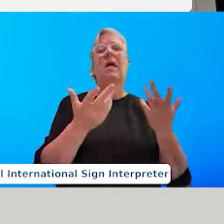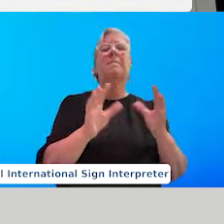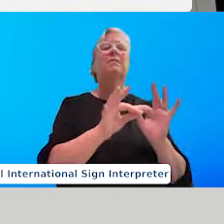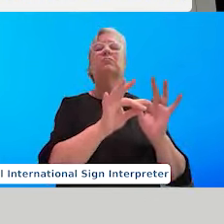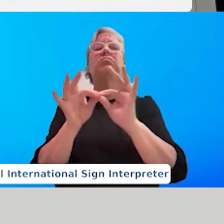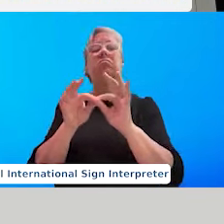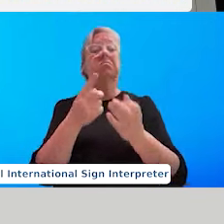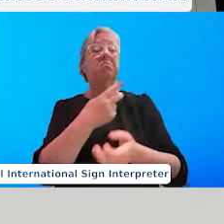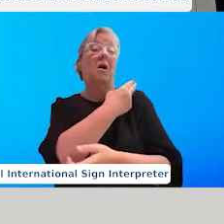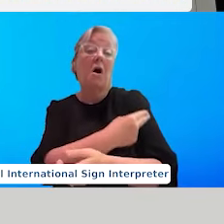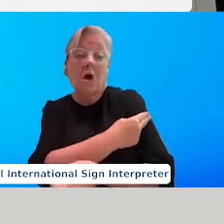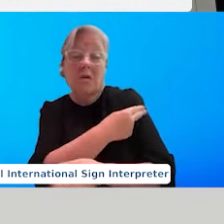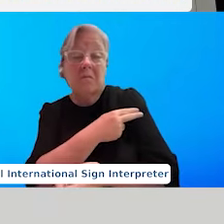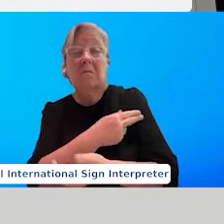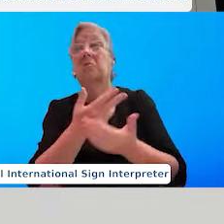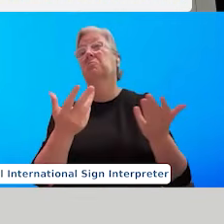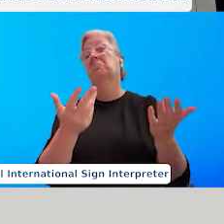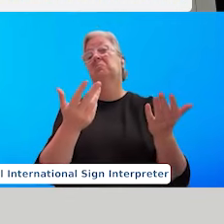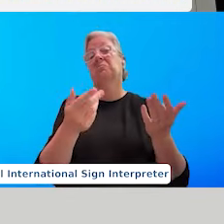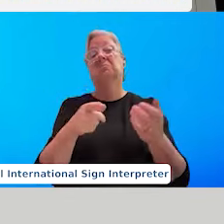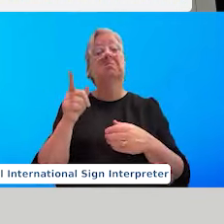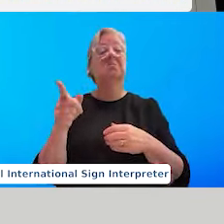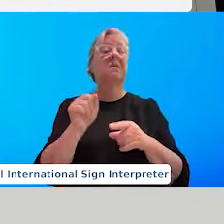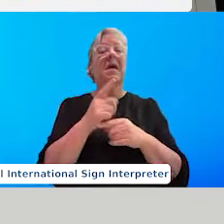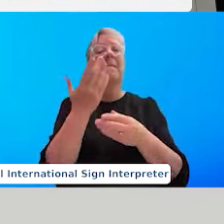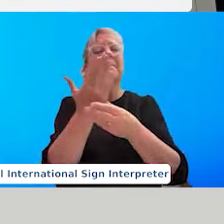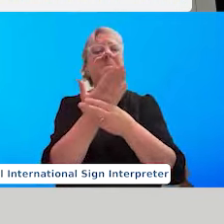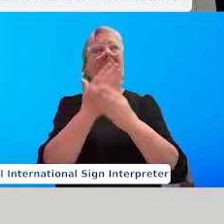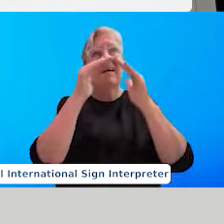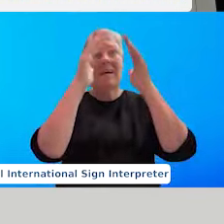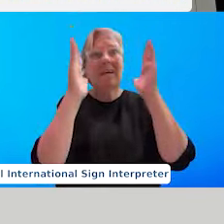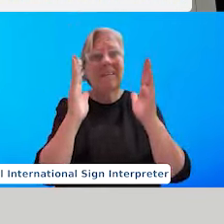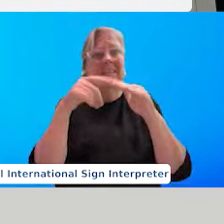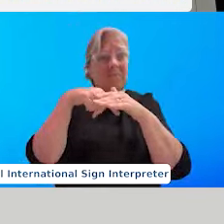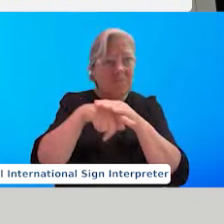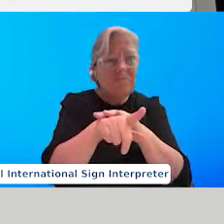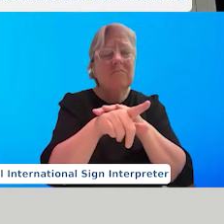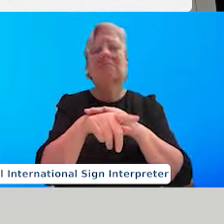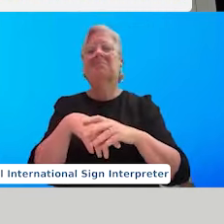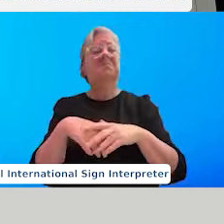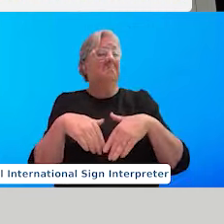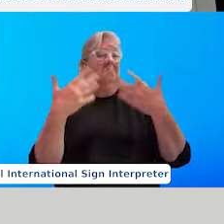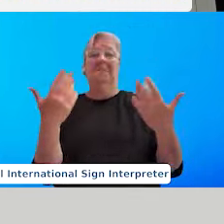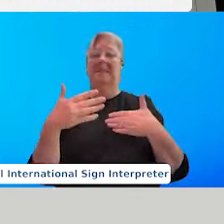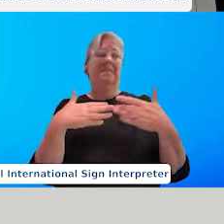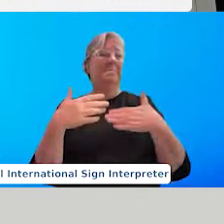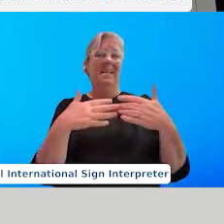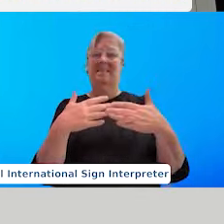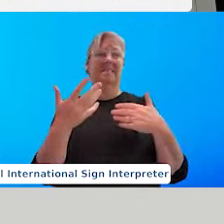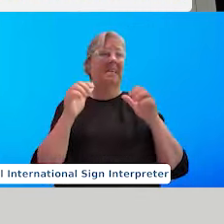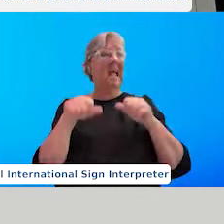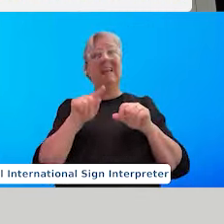are certified by our department. And this pool of the sign language interpreters are waiting